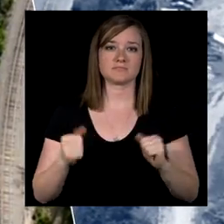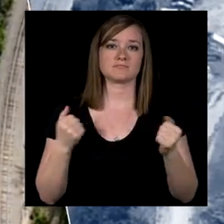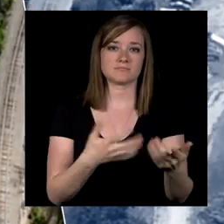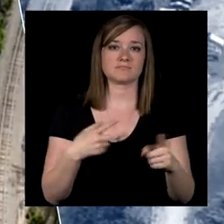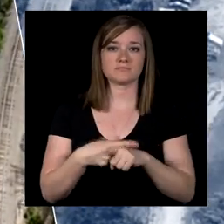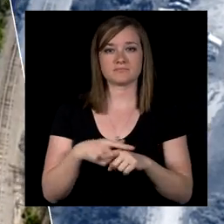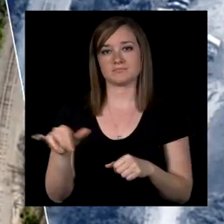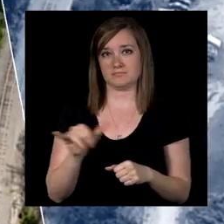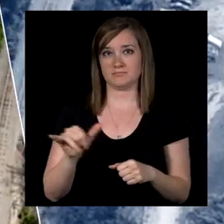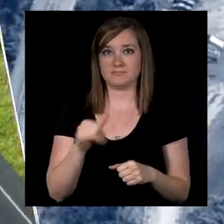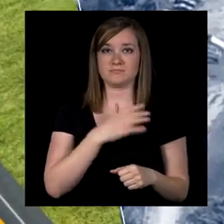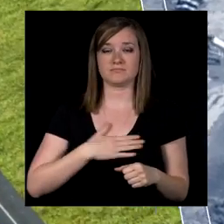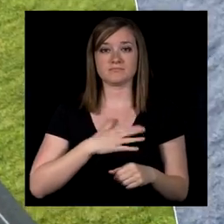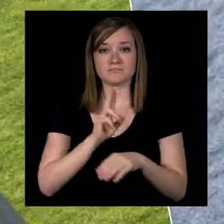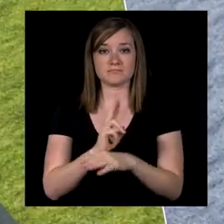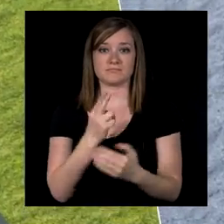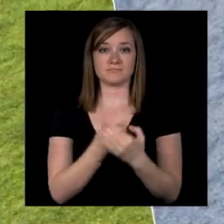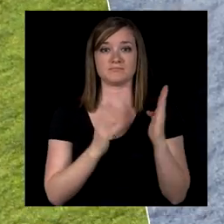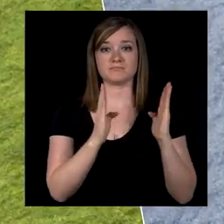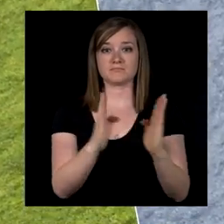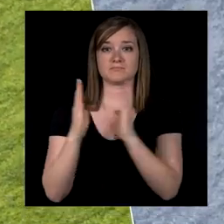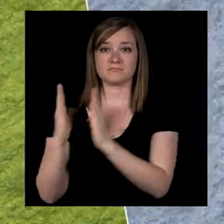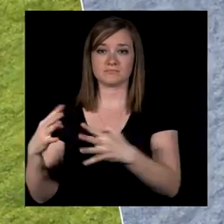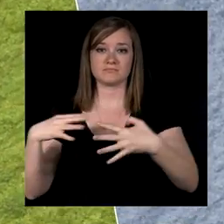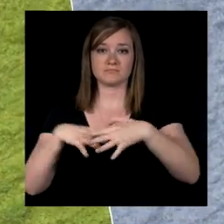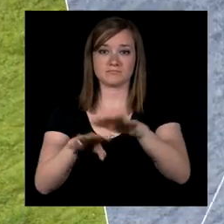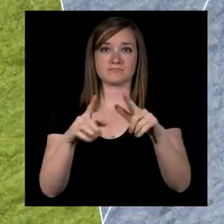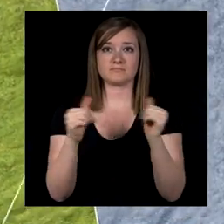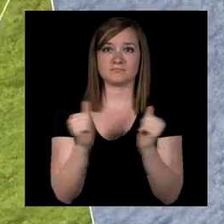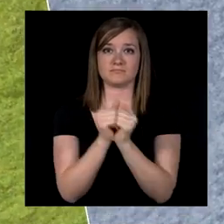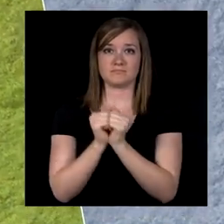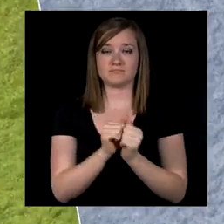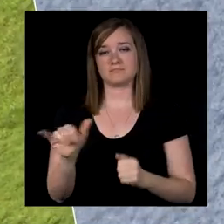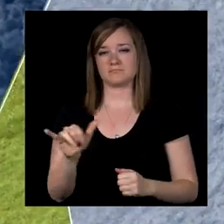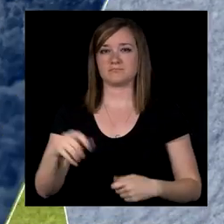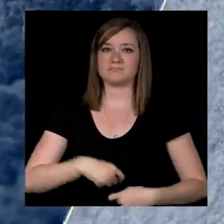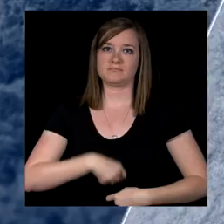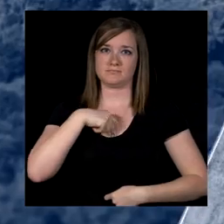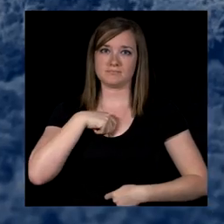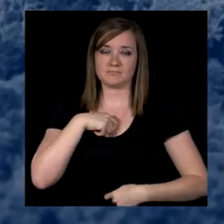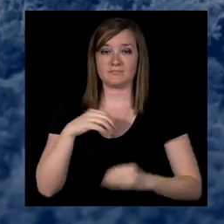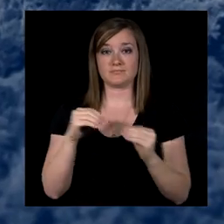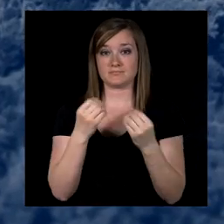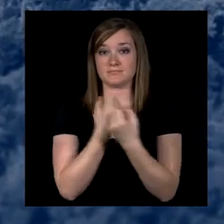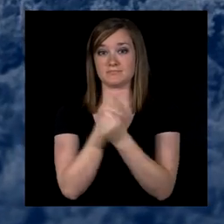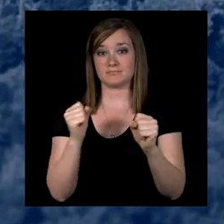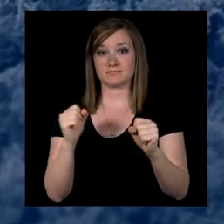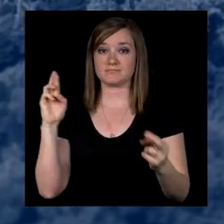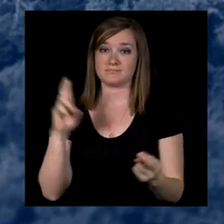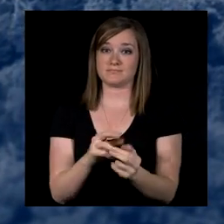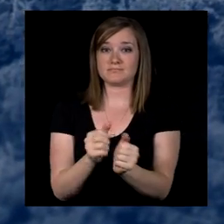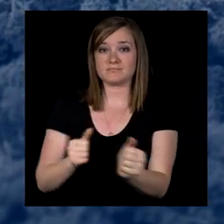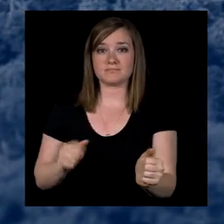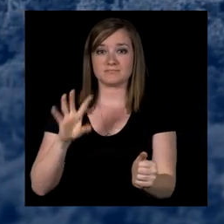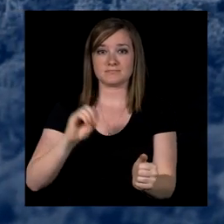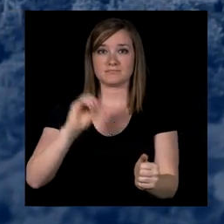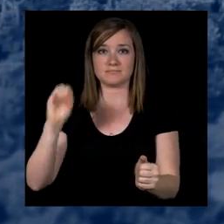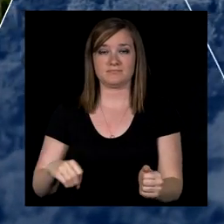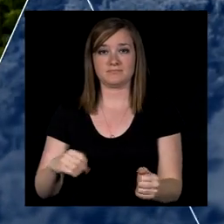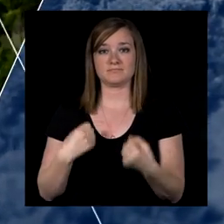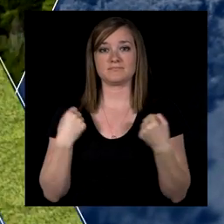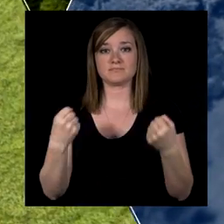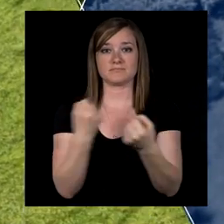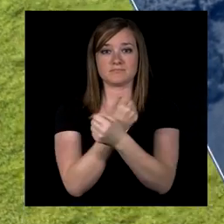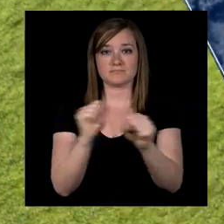lane and conflicts will occur. Please use both lanes up to the closed lane and then alternate merging every other vehicle in a zipper fashion. It's safer